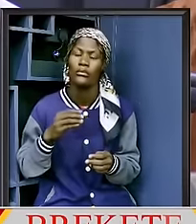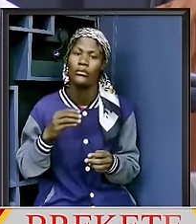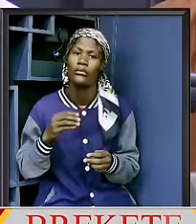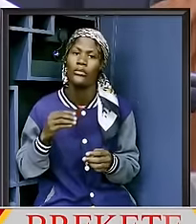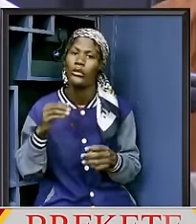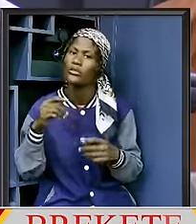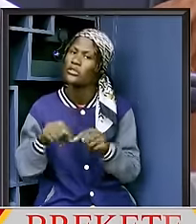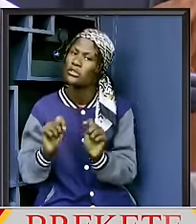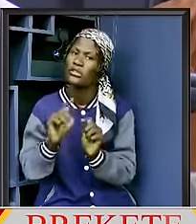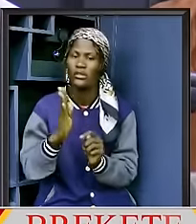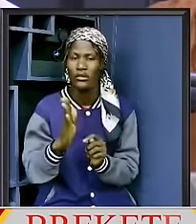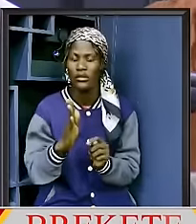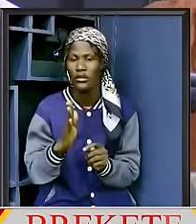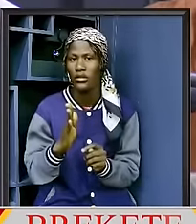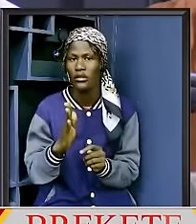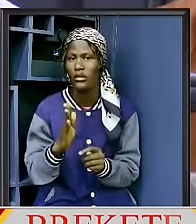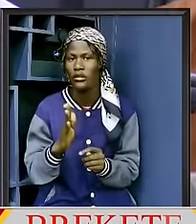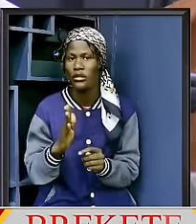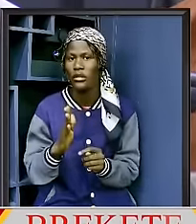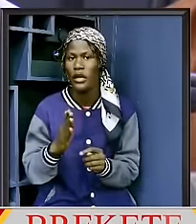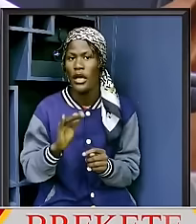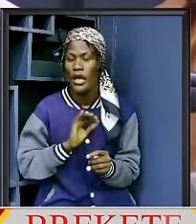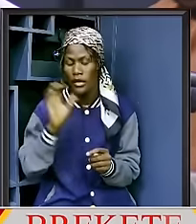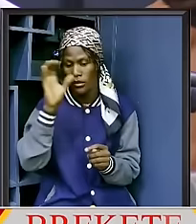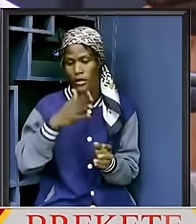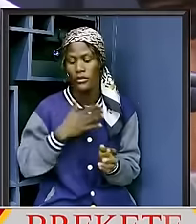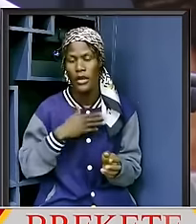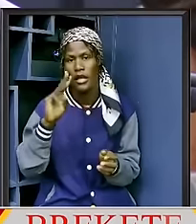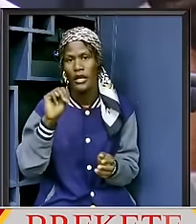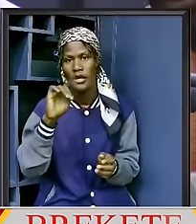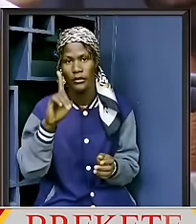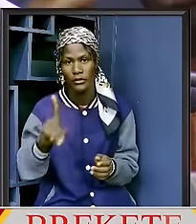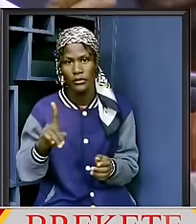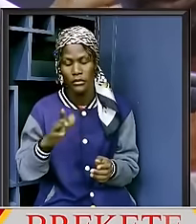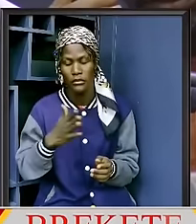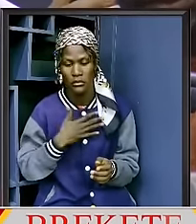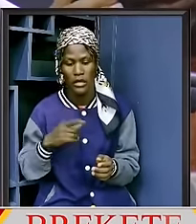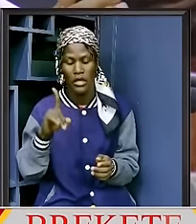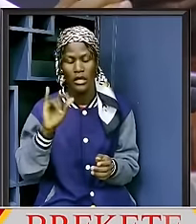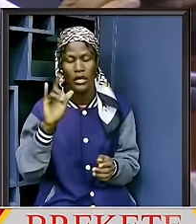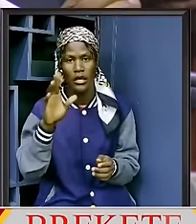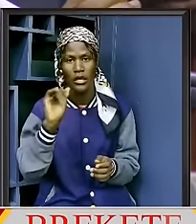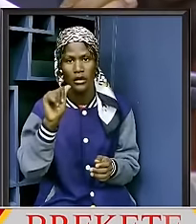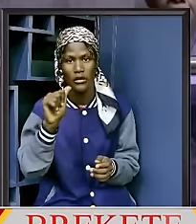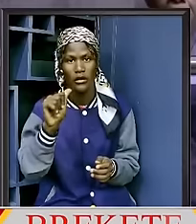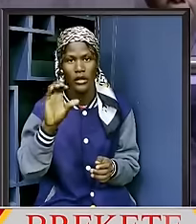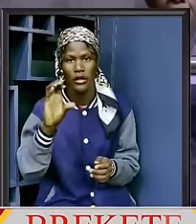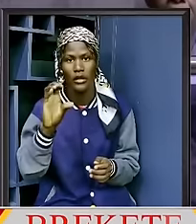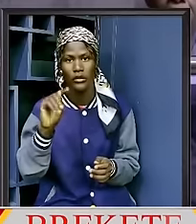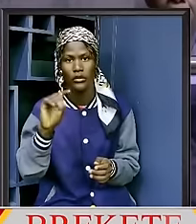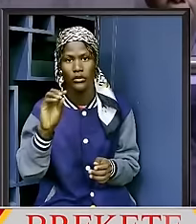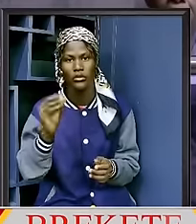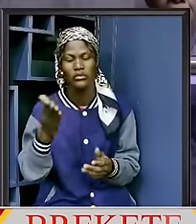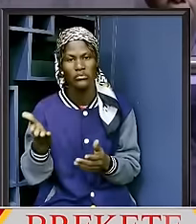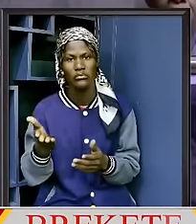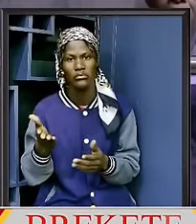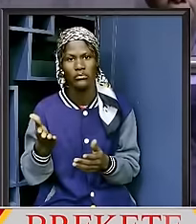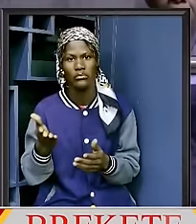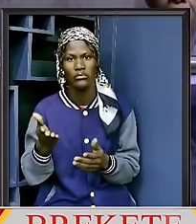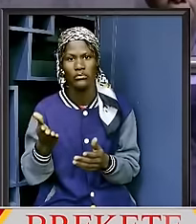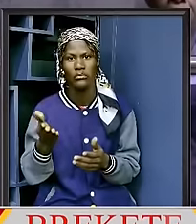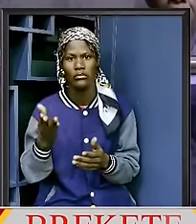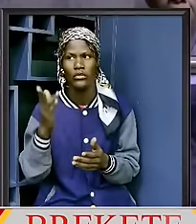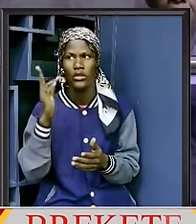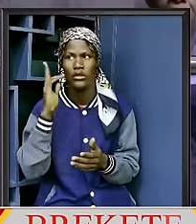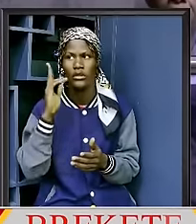getting there, I wait for I saw my MD and my director, okay. So when he came, he said he's still going to blackmail